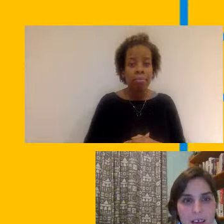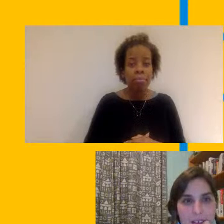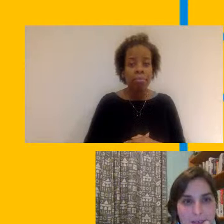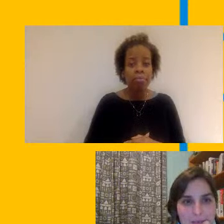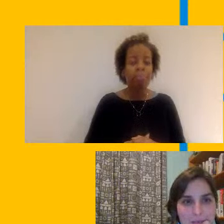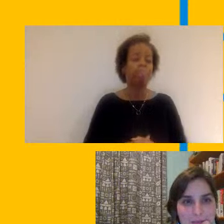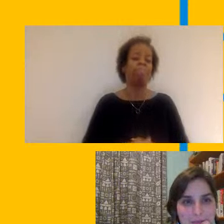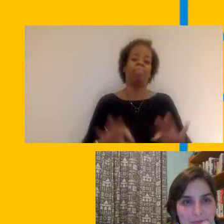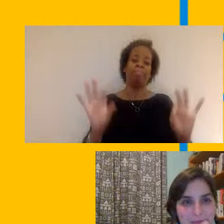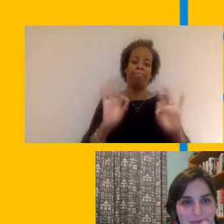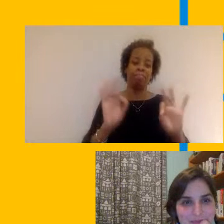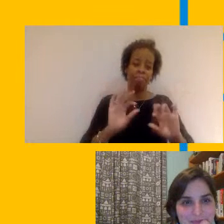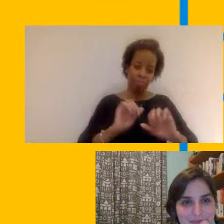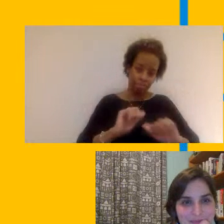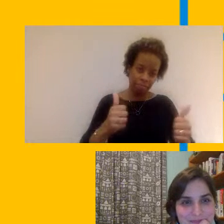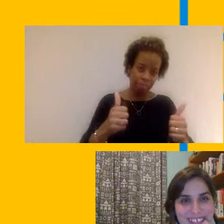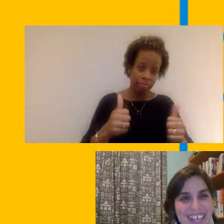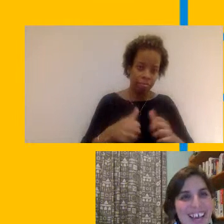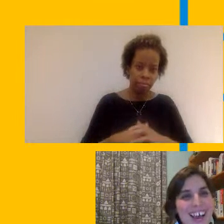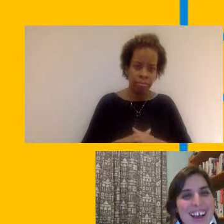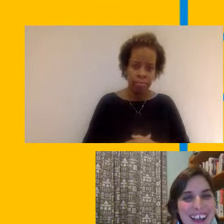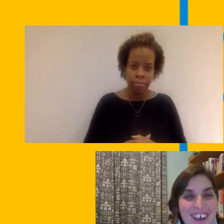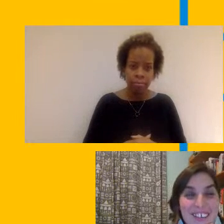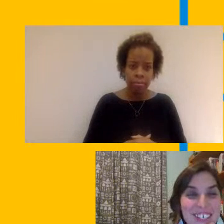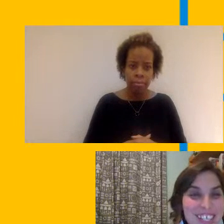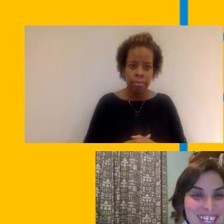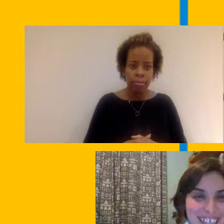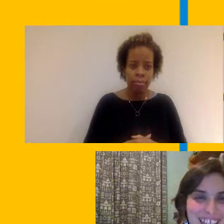No? Okay. Well, sorry, Jenny, did you unmute?